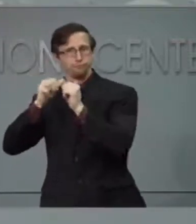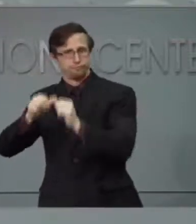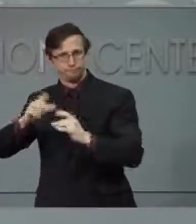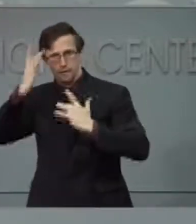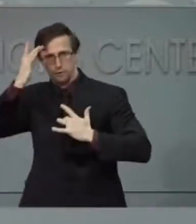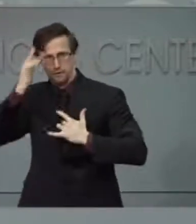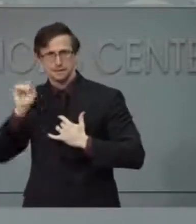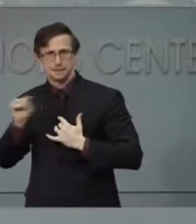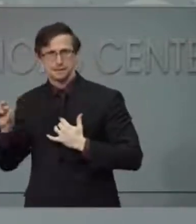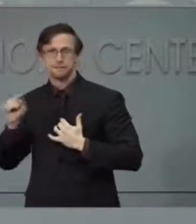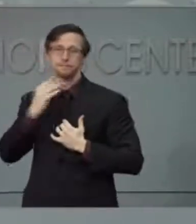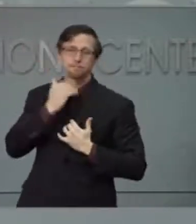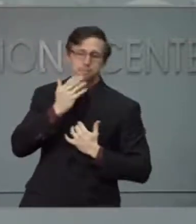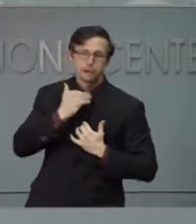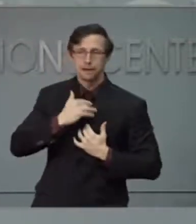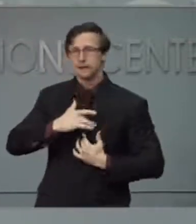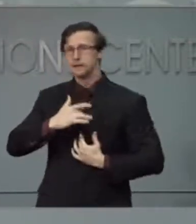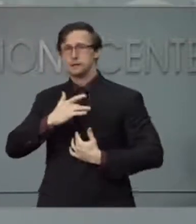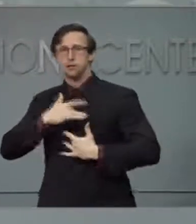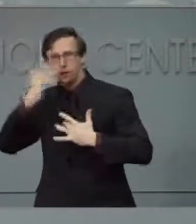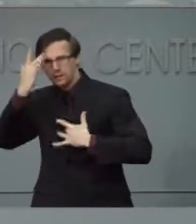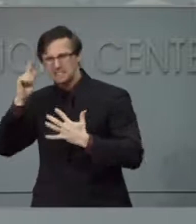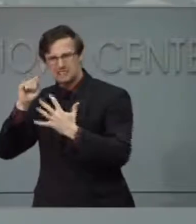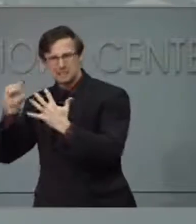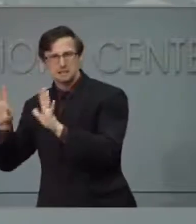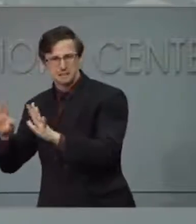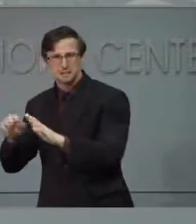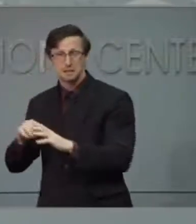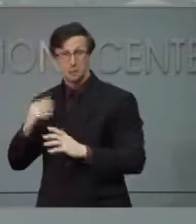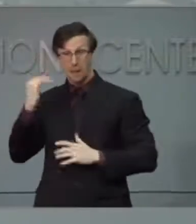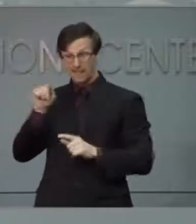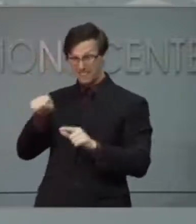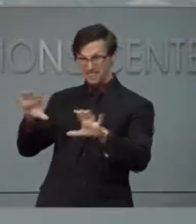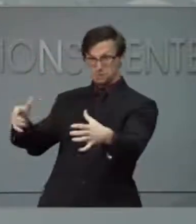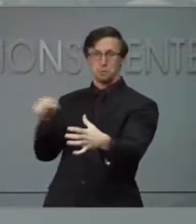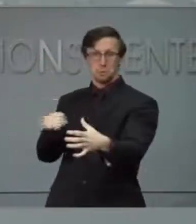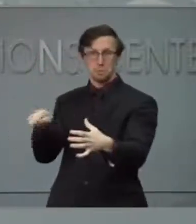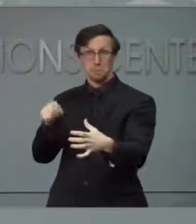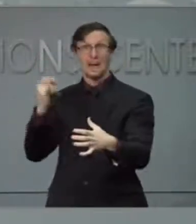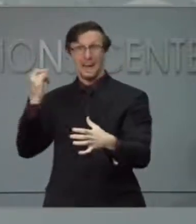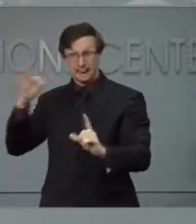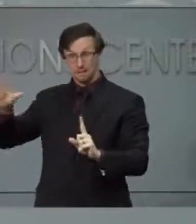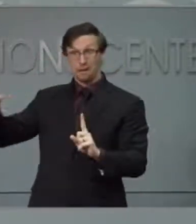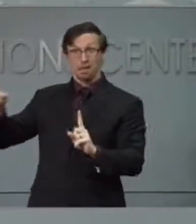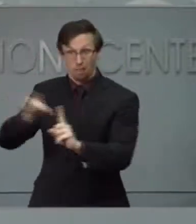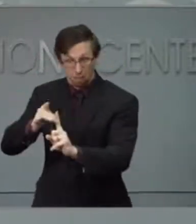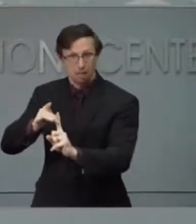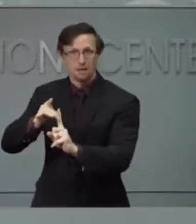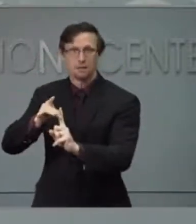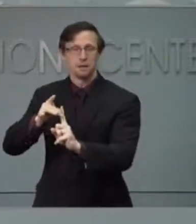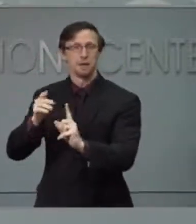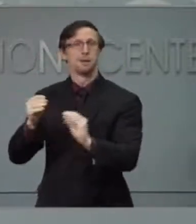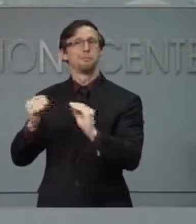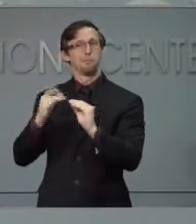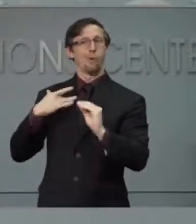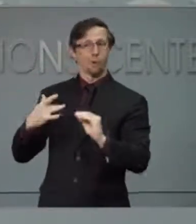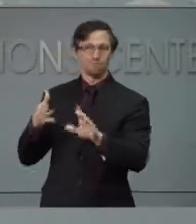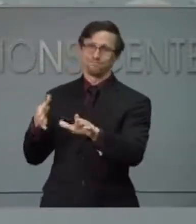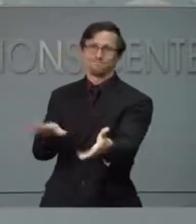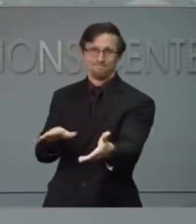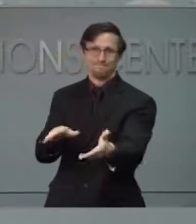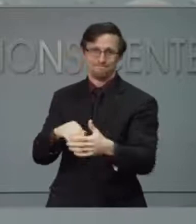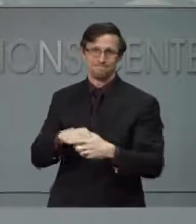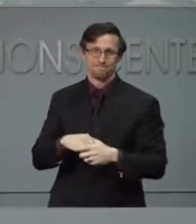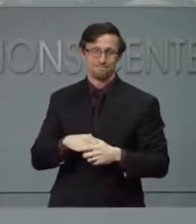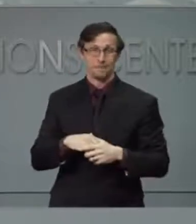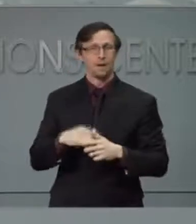advisory committees said you move to that group next is because they are at highest risk for having a bad outcome from COVID-19. We've